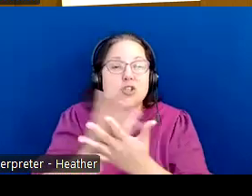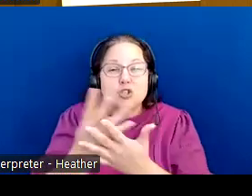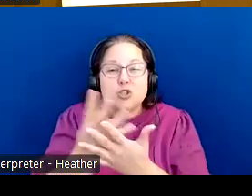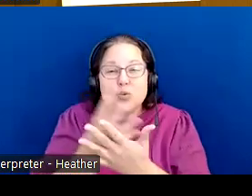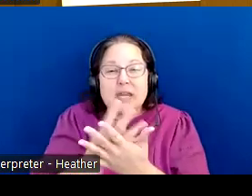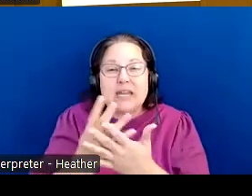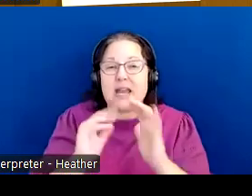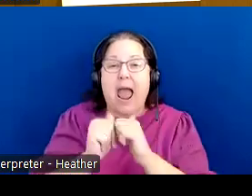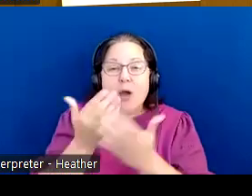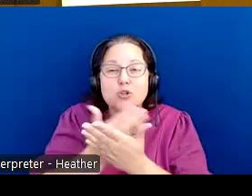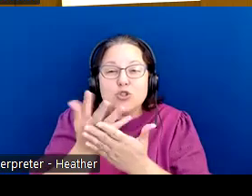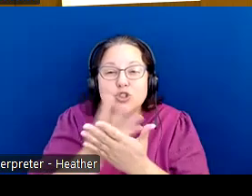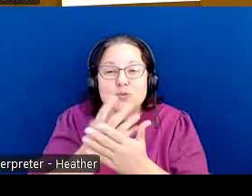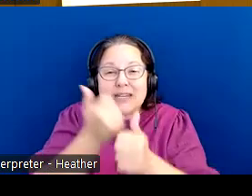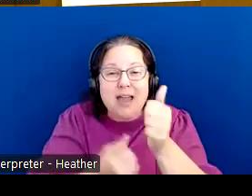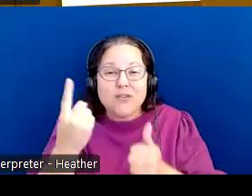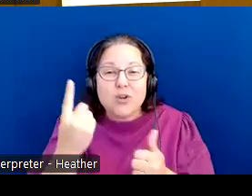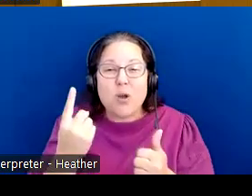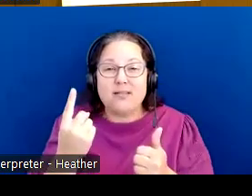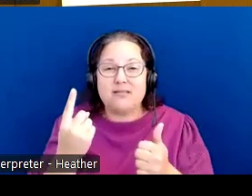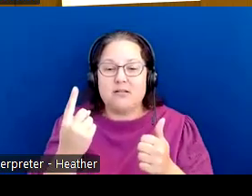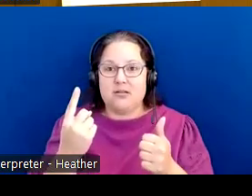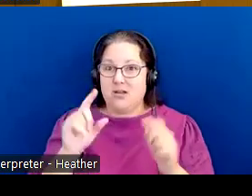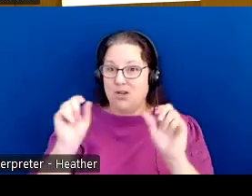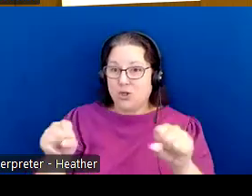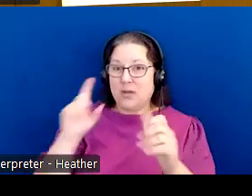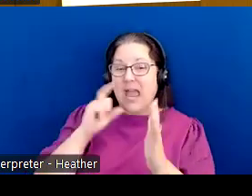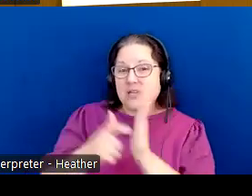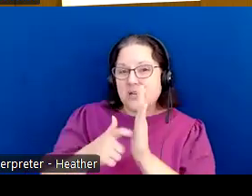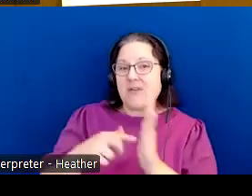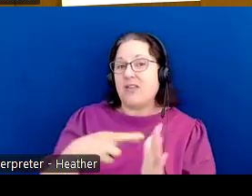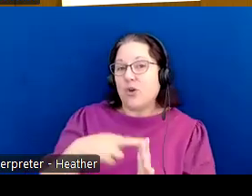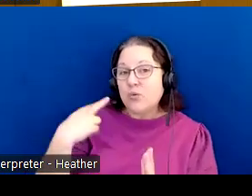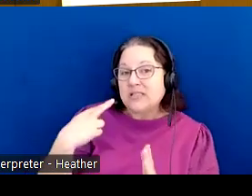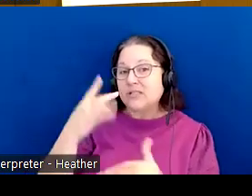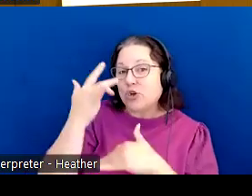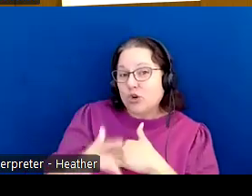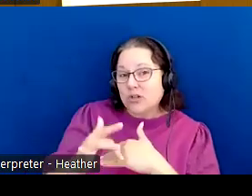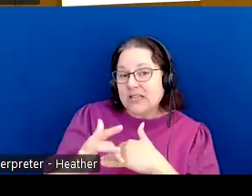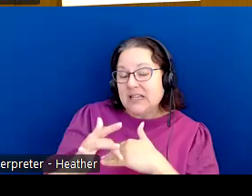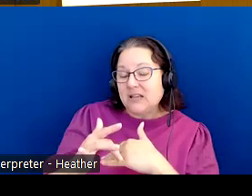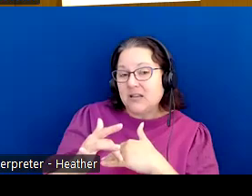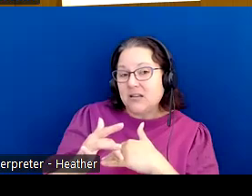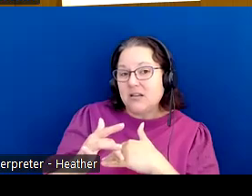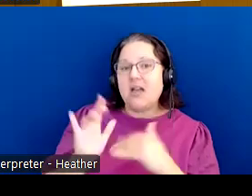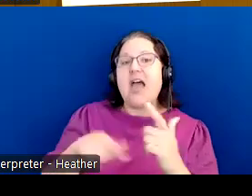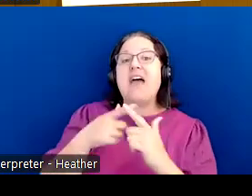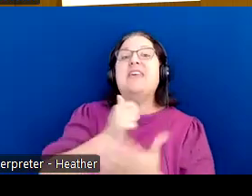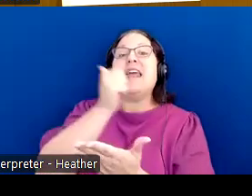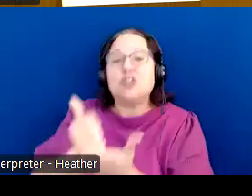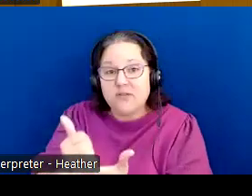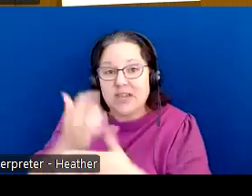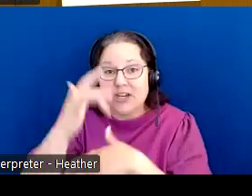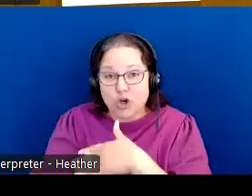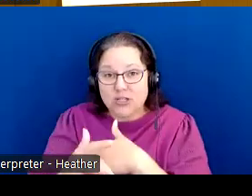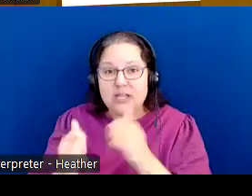screen everybody so we can identify risk factors early on, intervene early on with the people